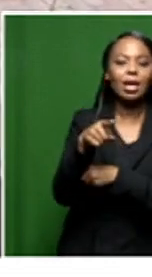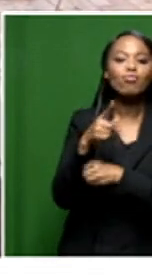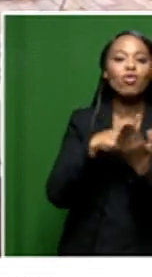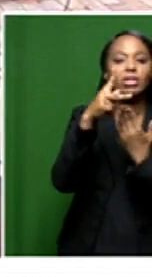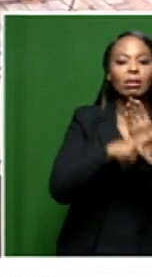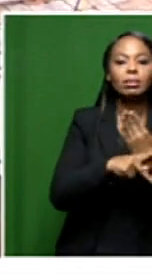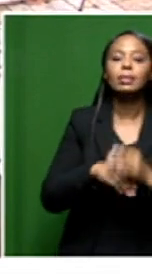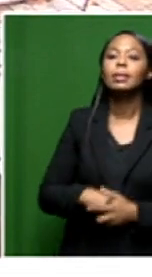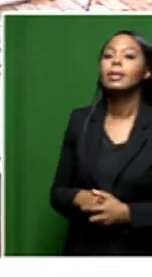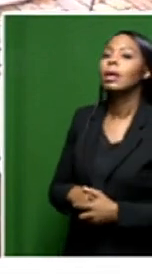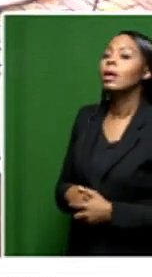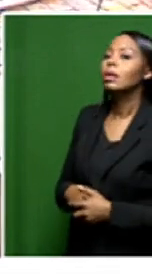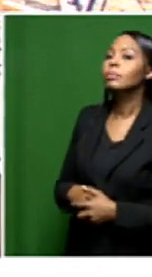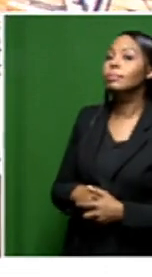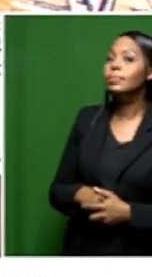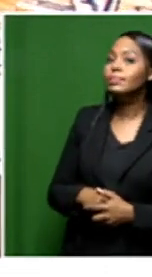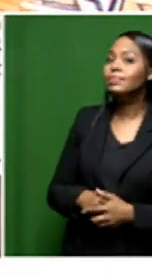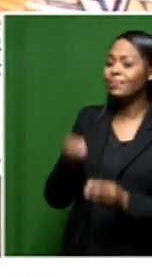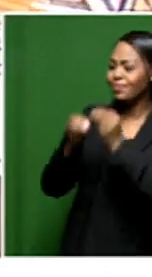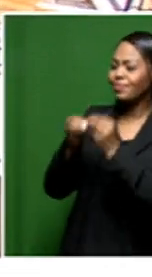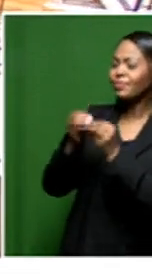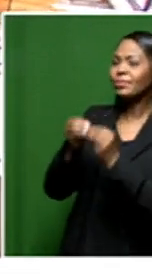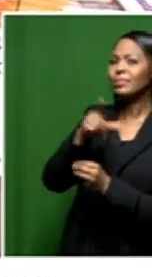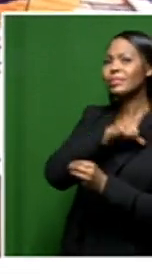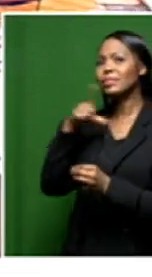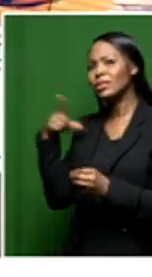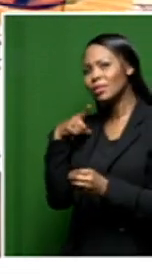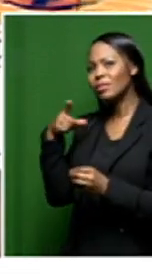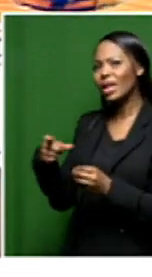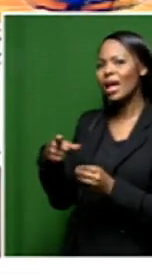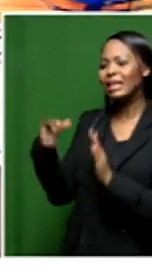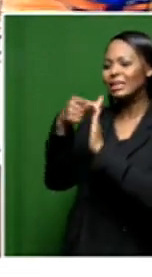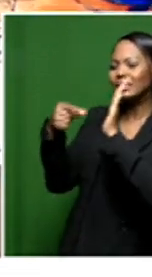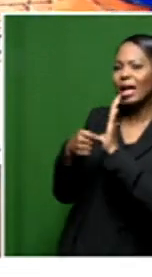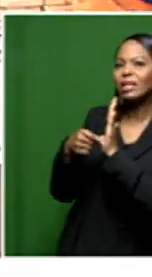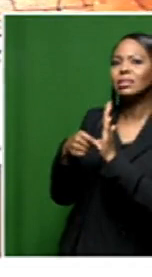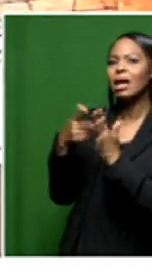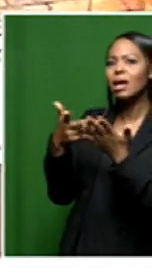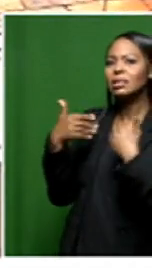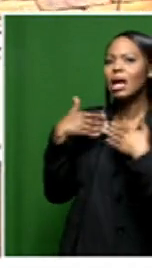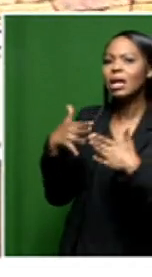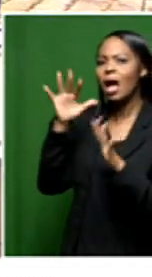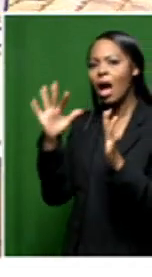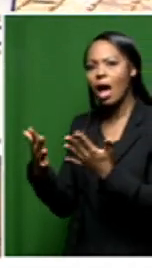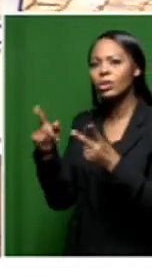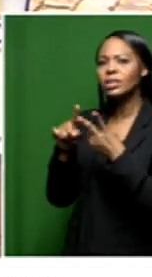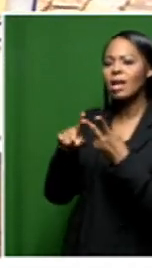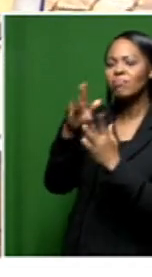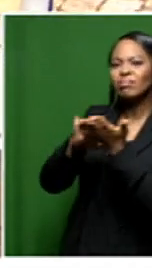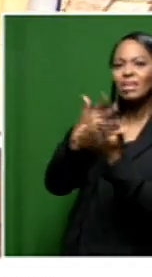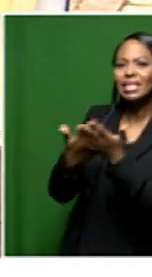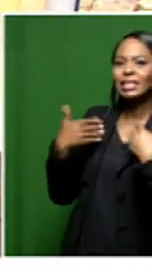Kai, is the length of time discretionary, or is there a stipulated standard time frame for, you know, effective